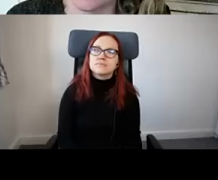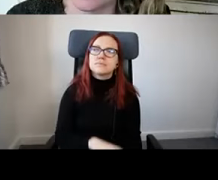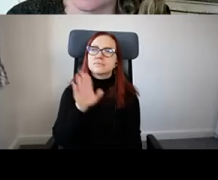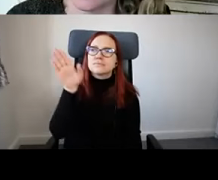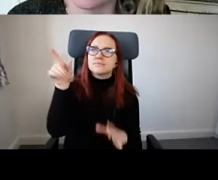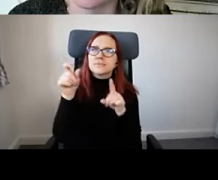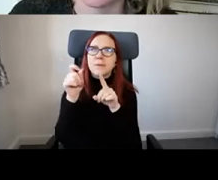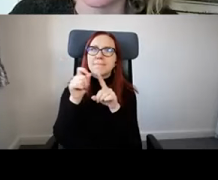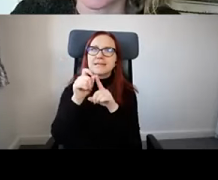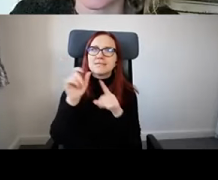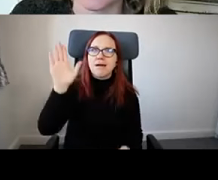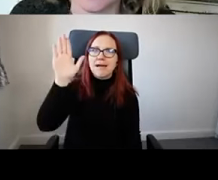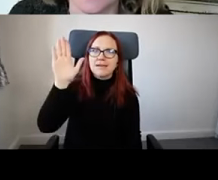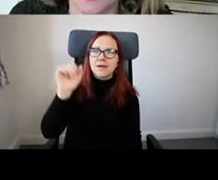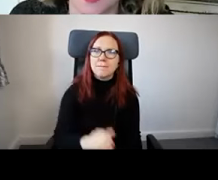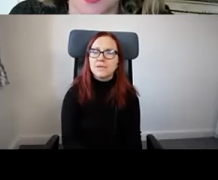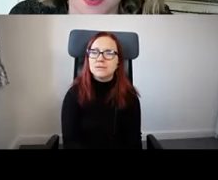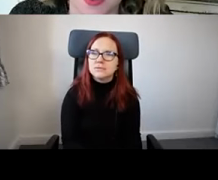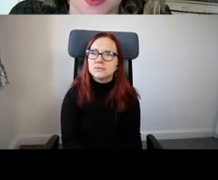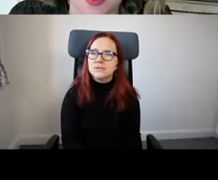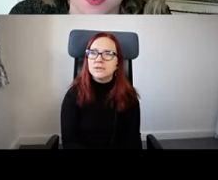Peter's got his hand up, Melissa.